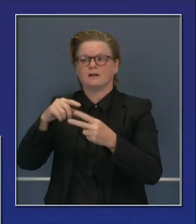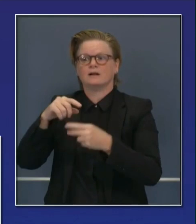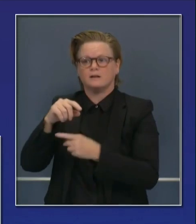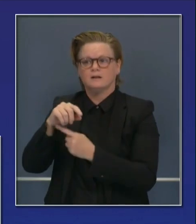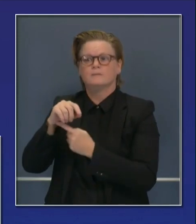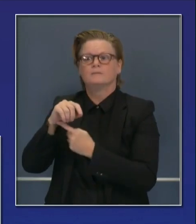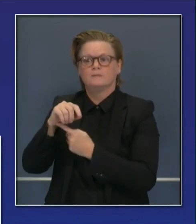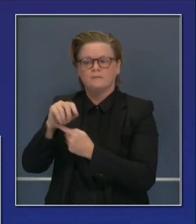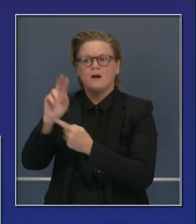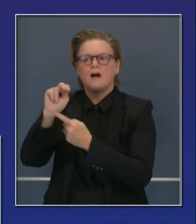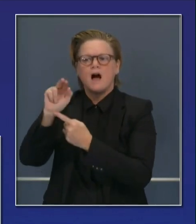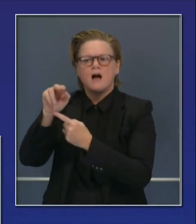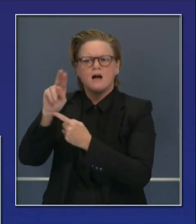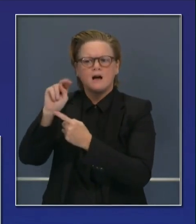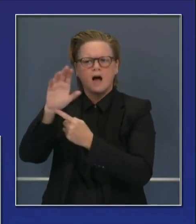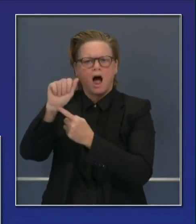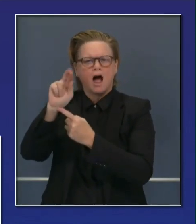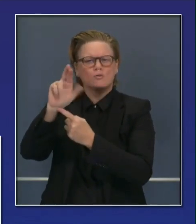take in over